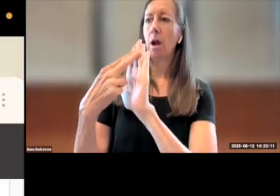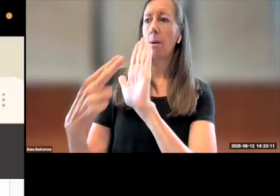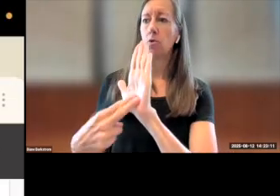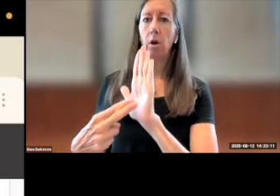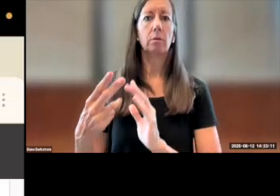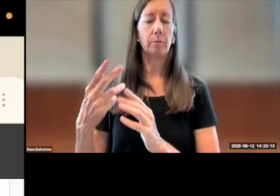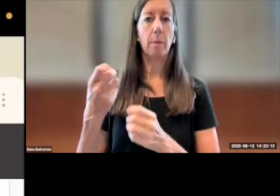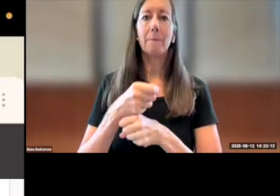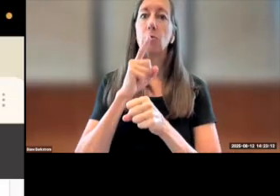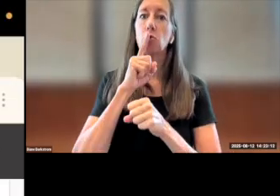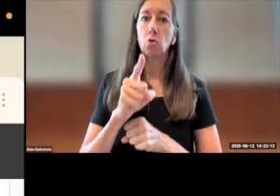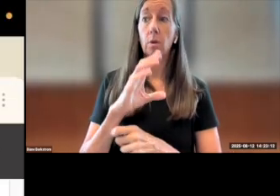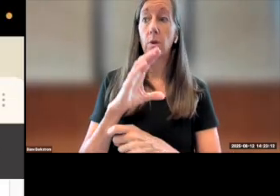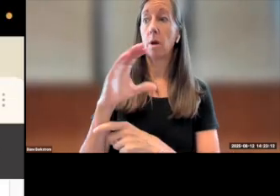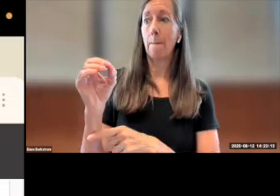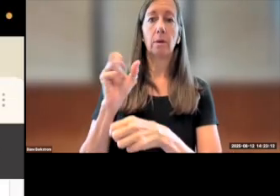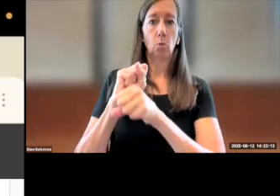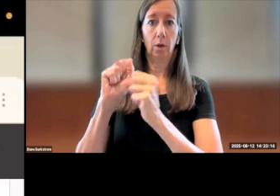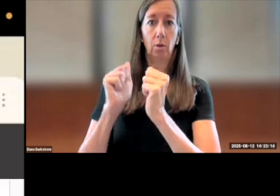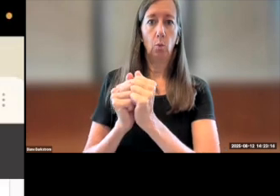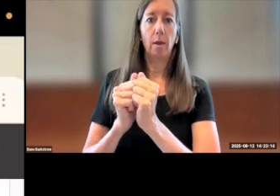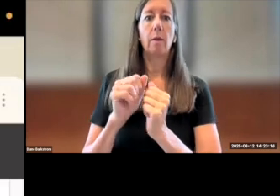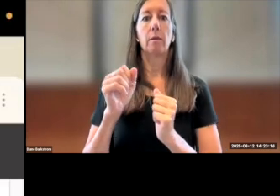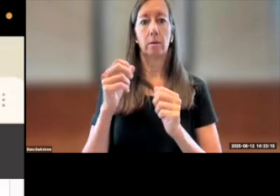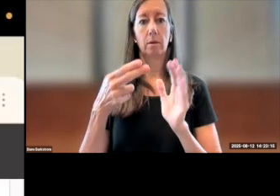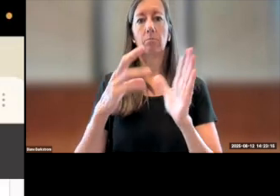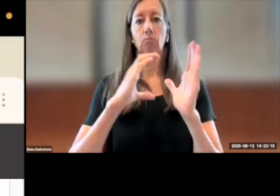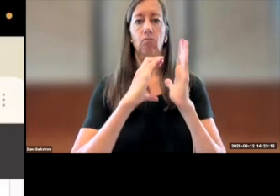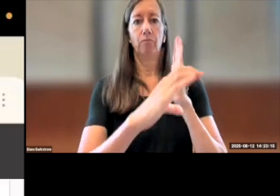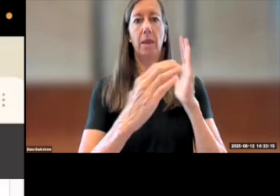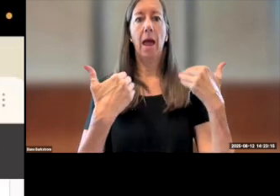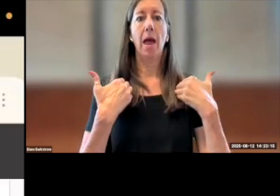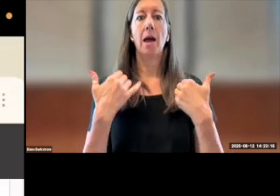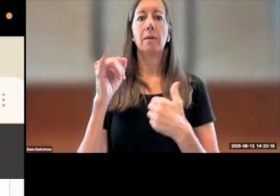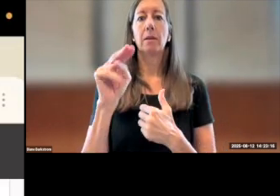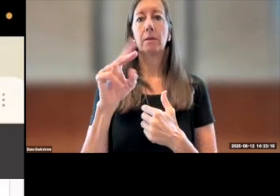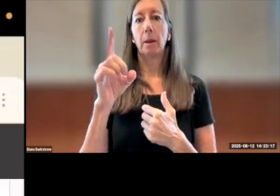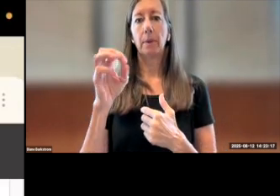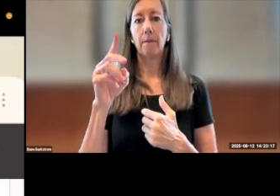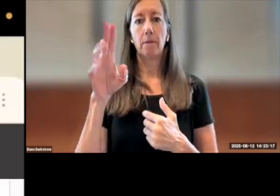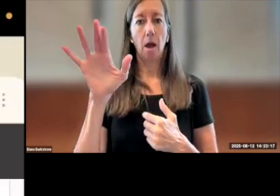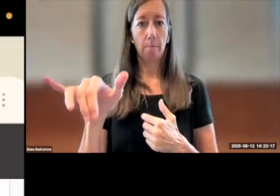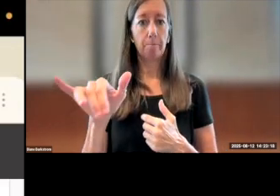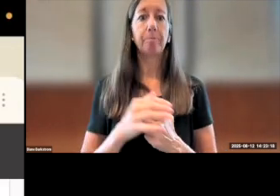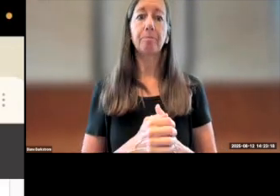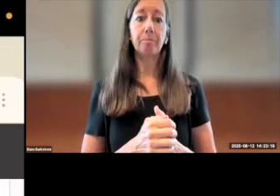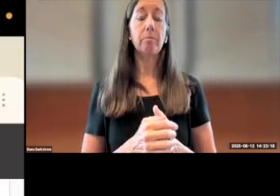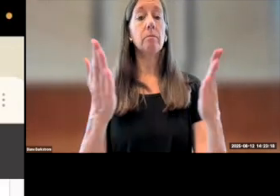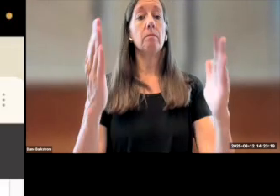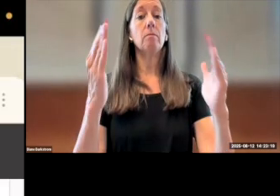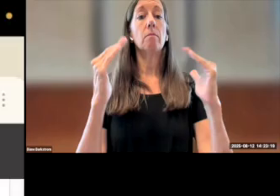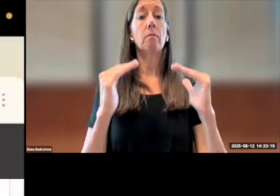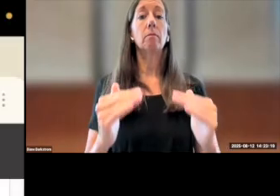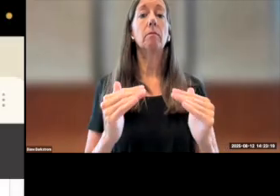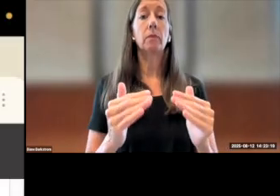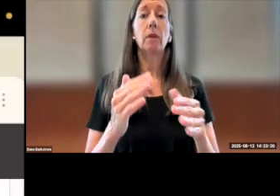you. We can scroll down. The resolutions of disputes are basically the court, wherever you